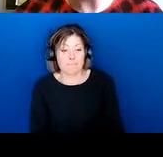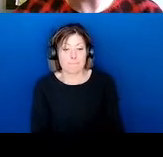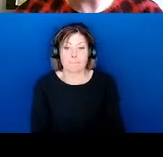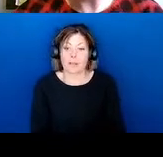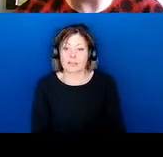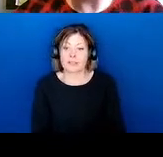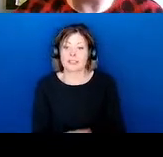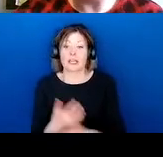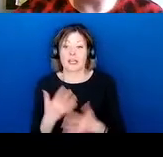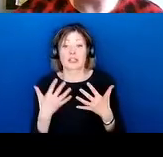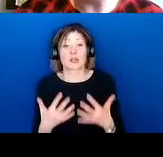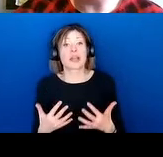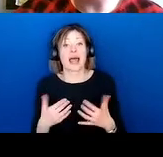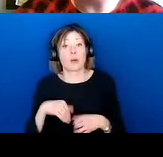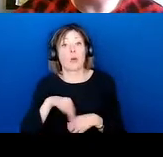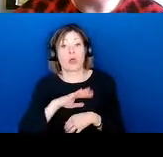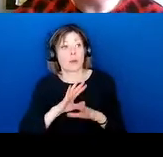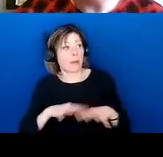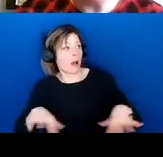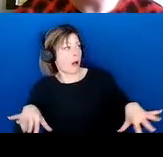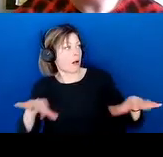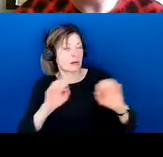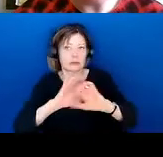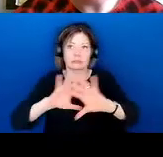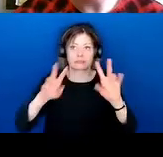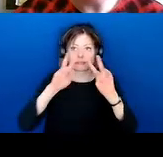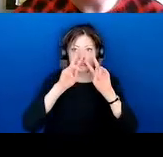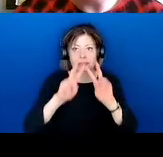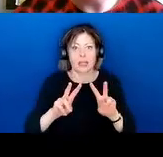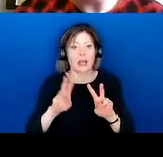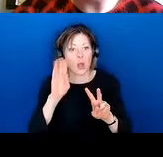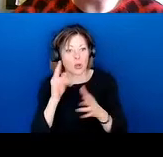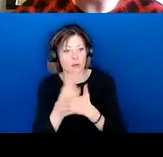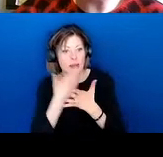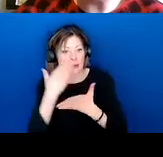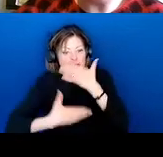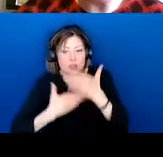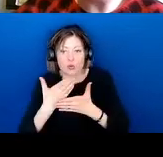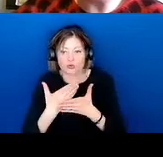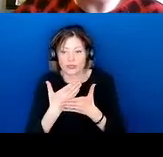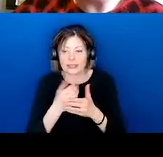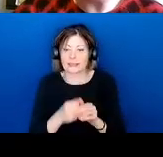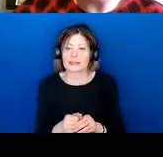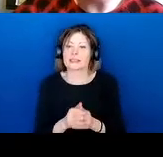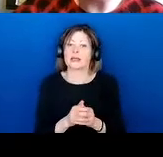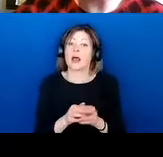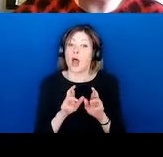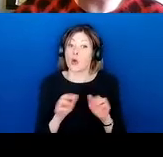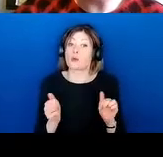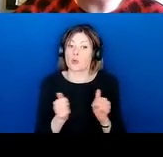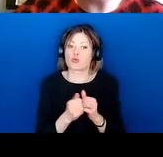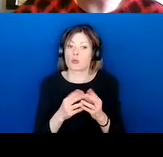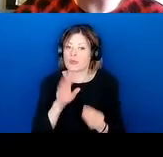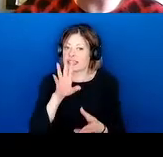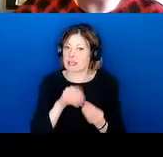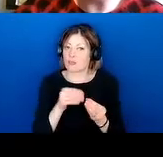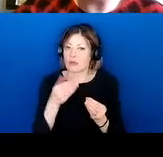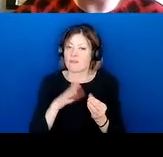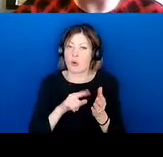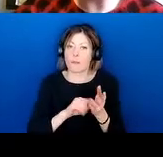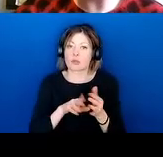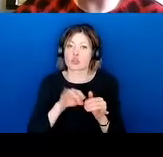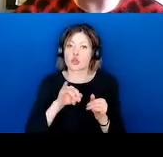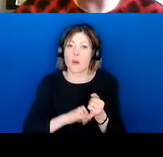So now you've seen the park and heard its story, I hope you'll agree with Thomas Whately's summary in his 1770